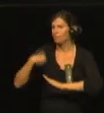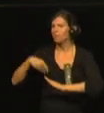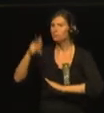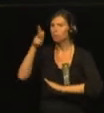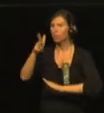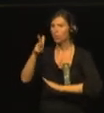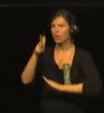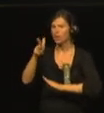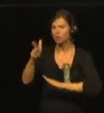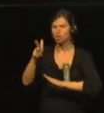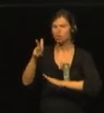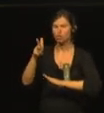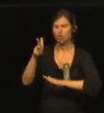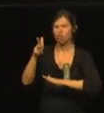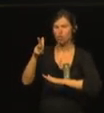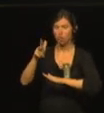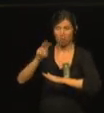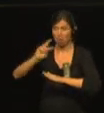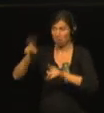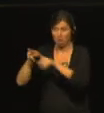legal partnerships.